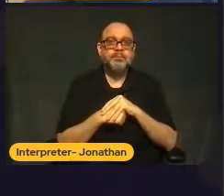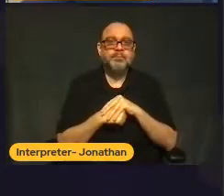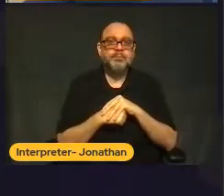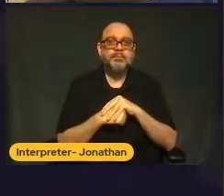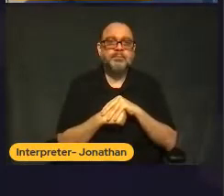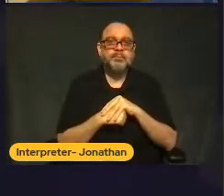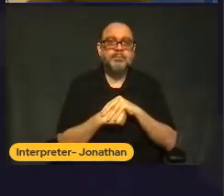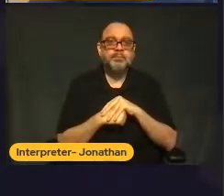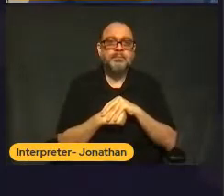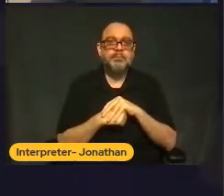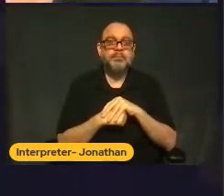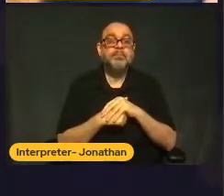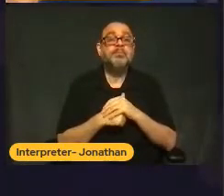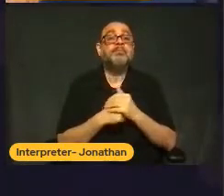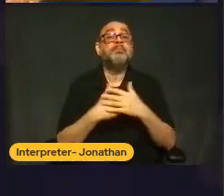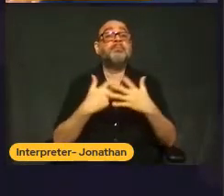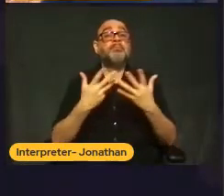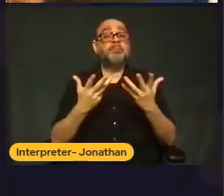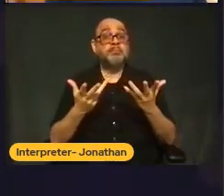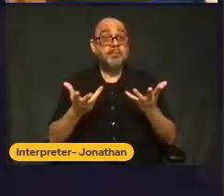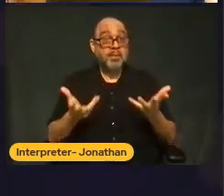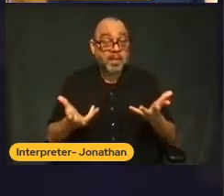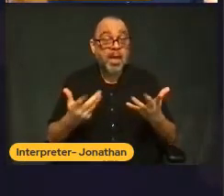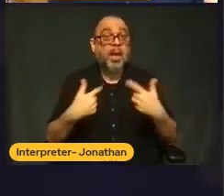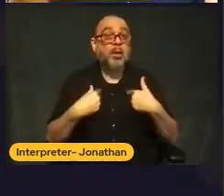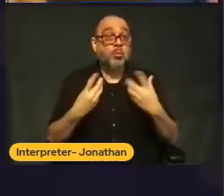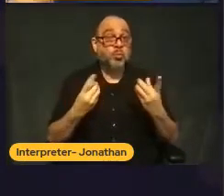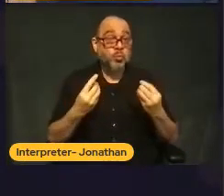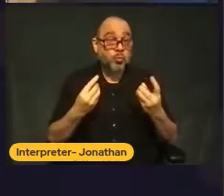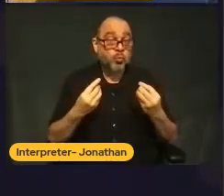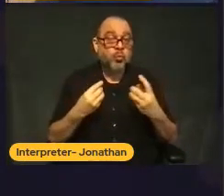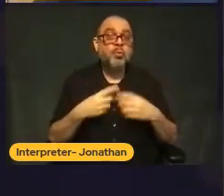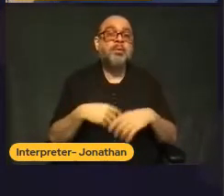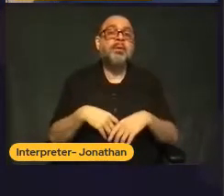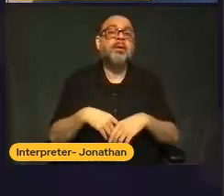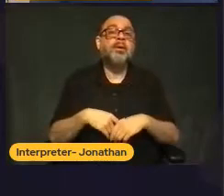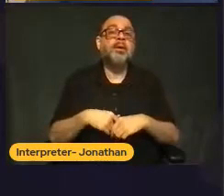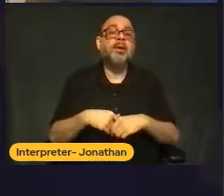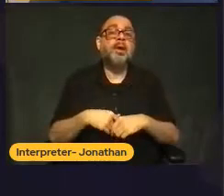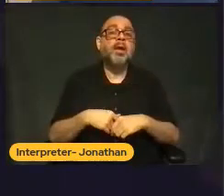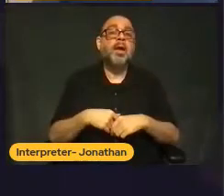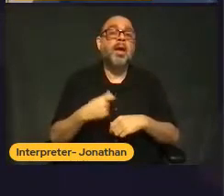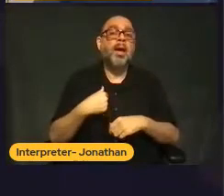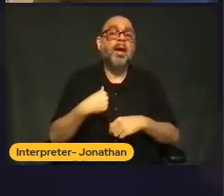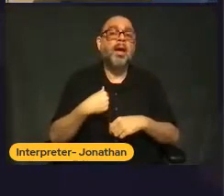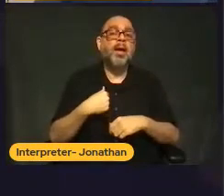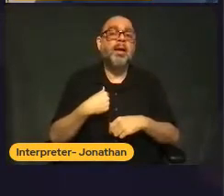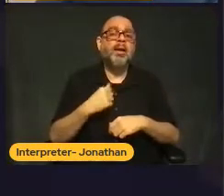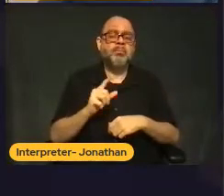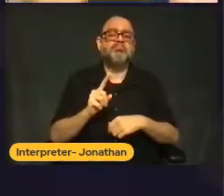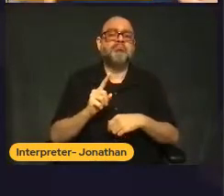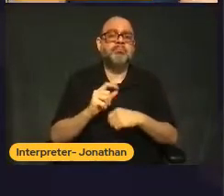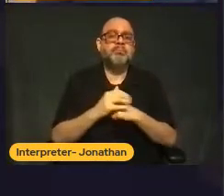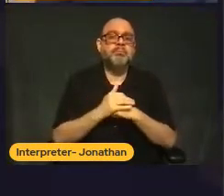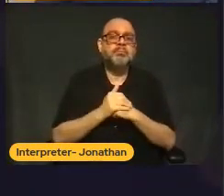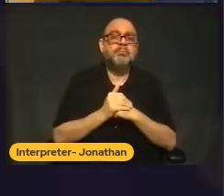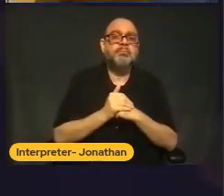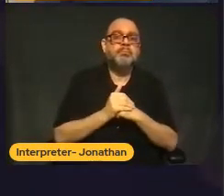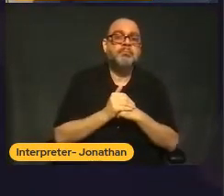And then I'm going to need, sorry, let's close. I'm going to